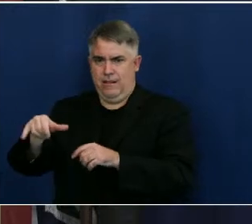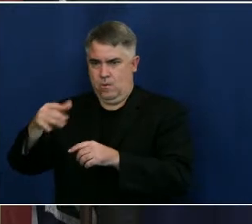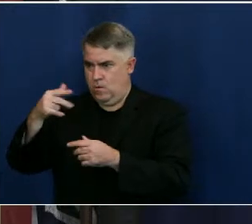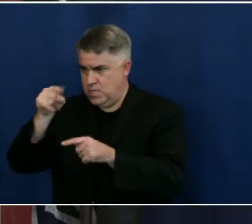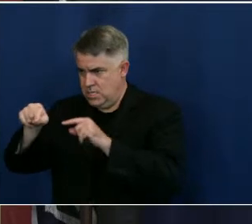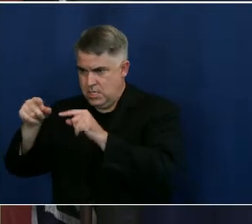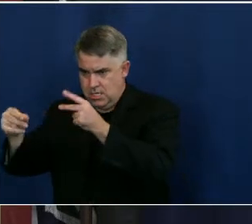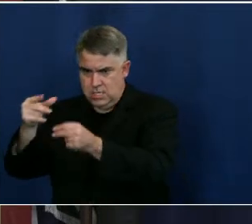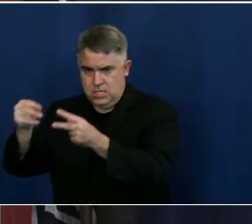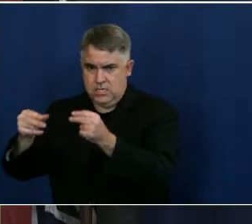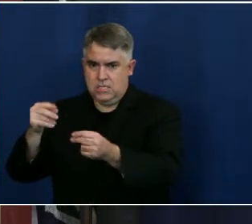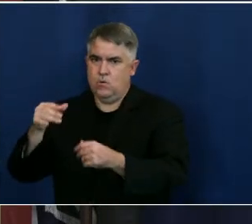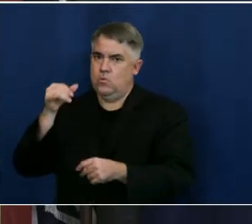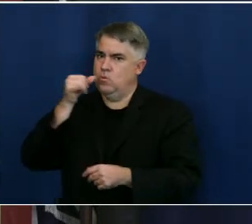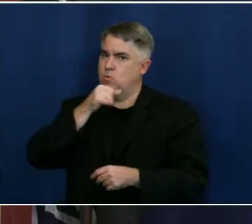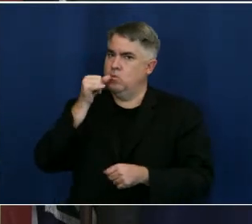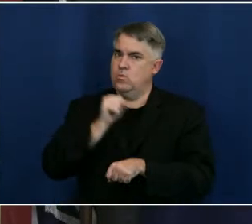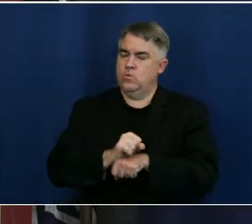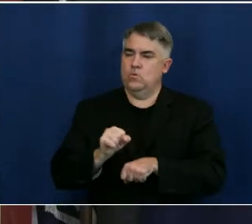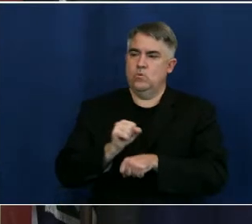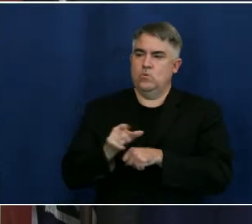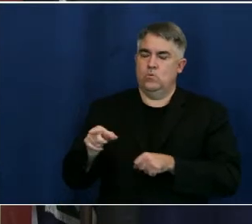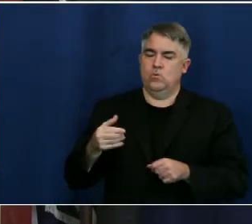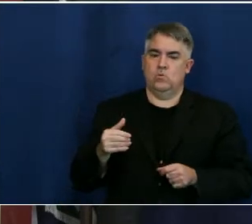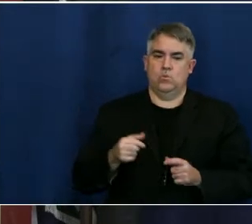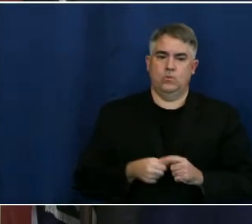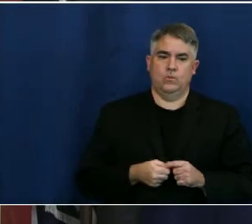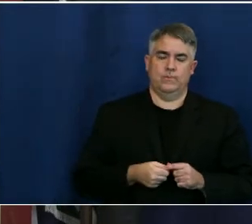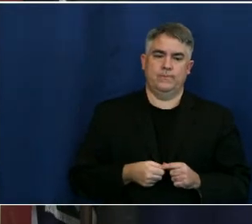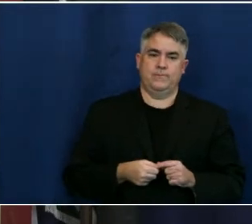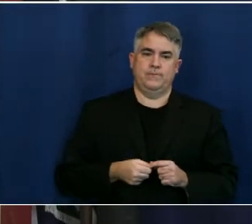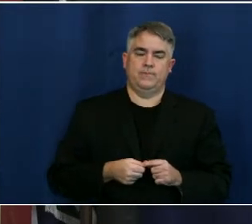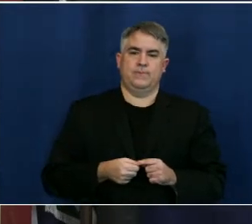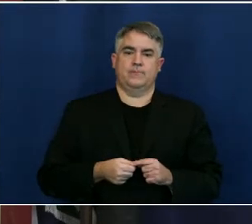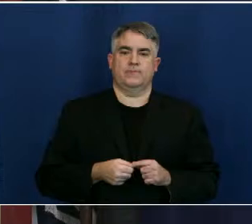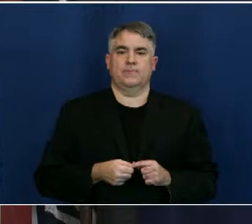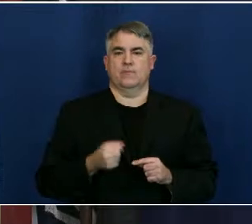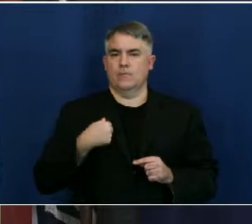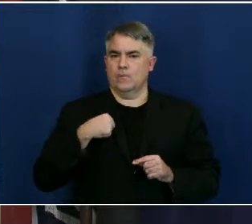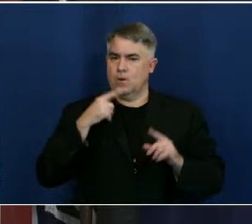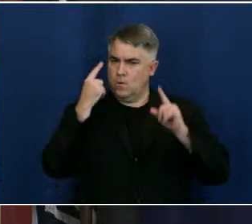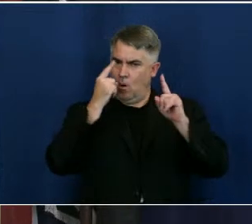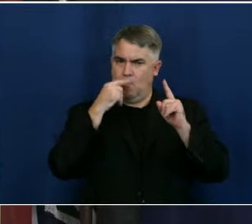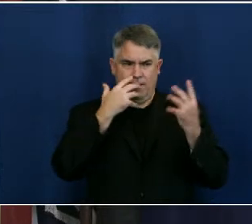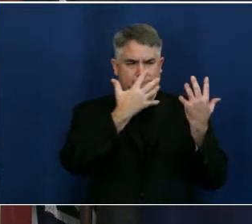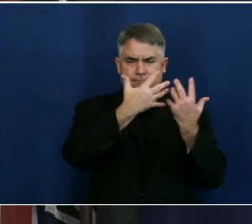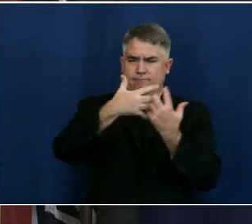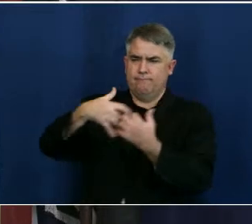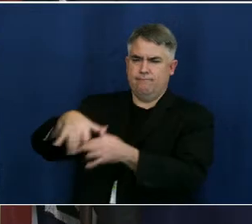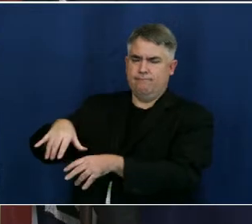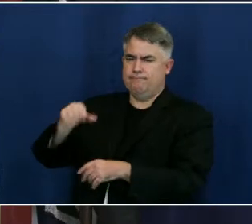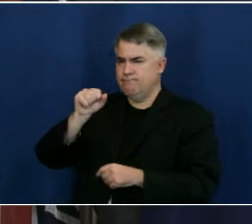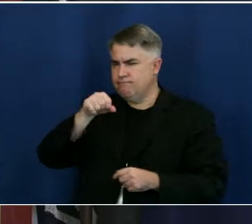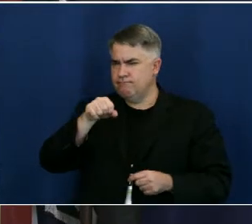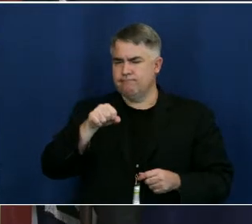through long-term care facilities, in-home supportive services, and then work through homebound seniors as well.